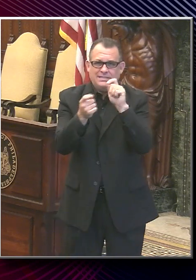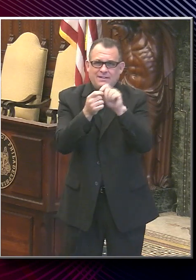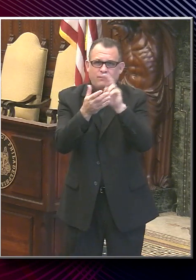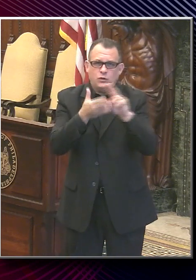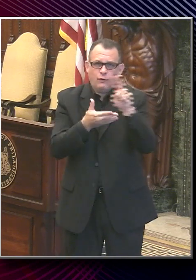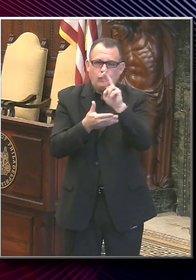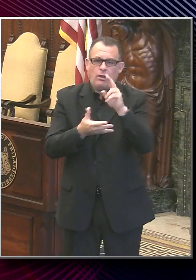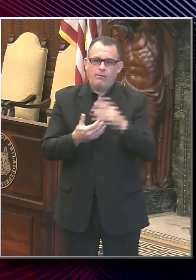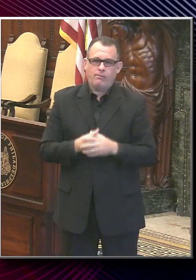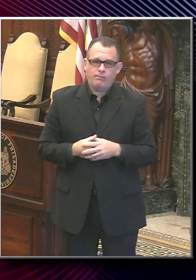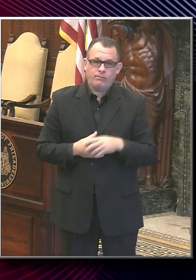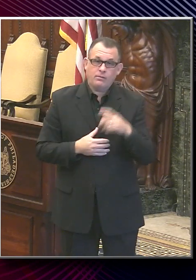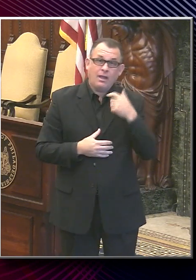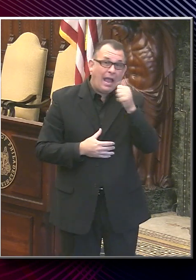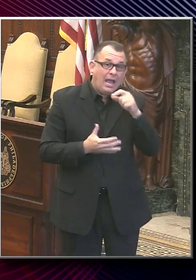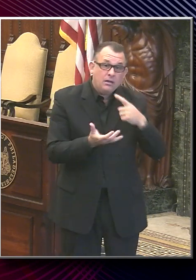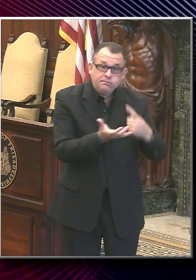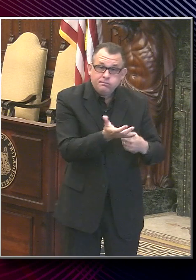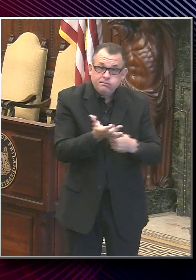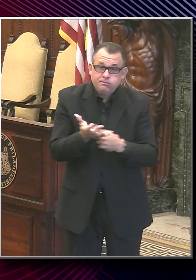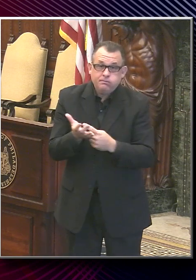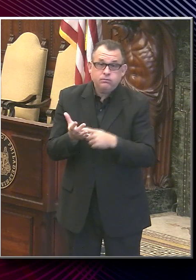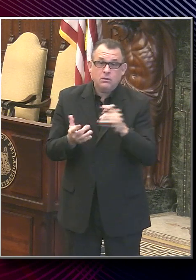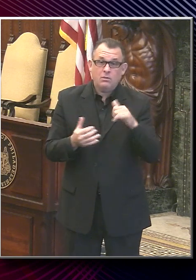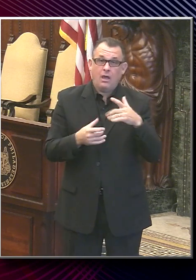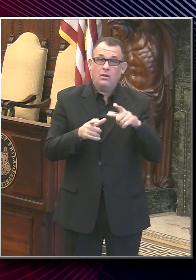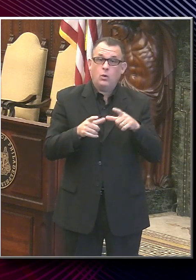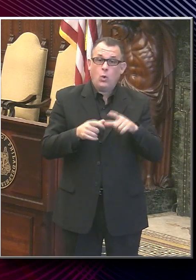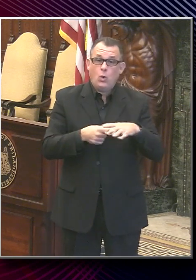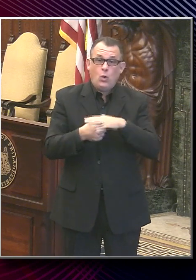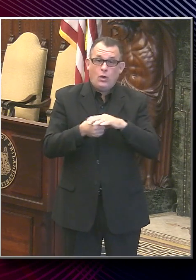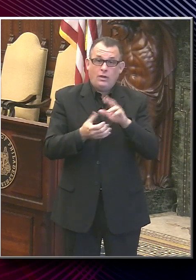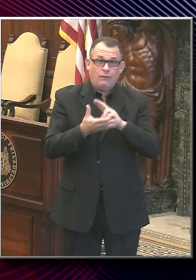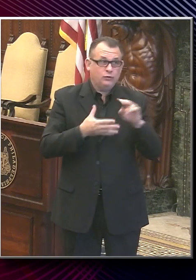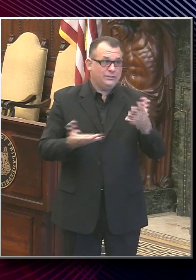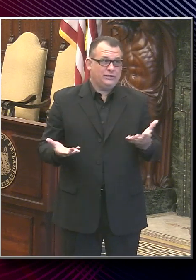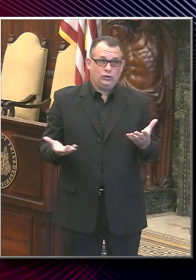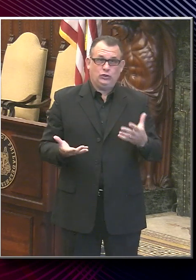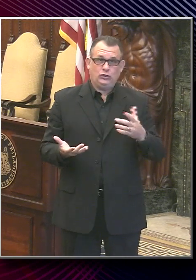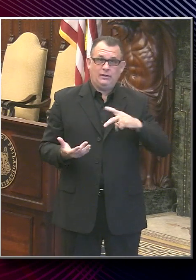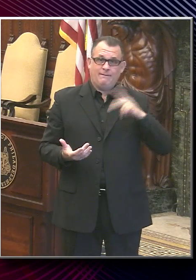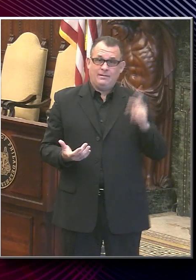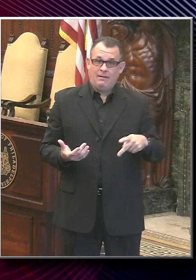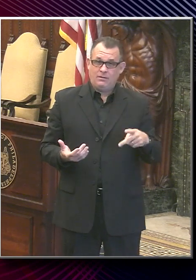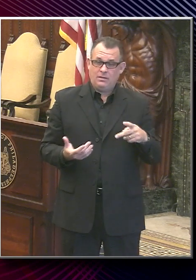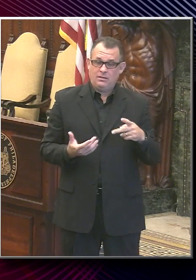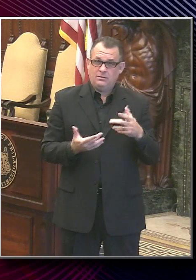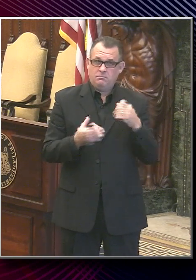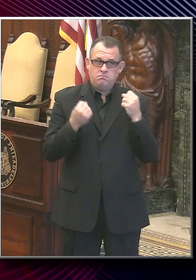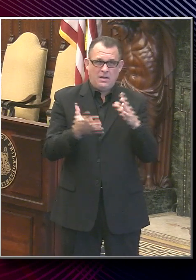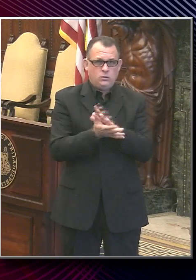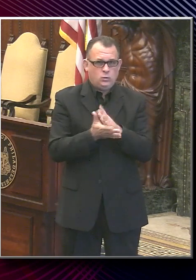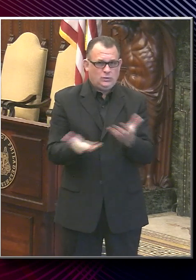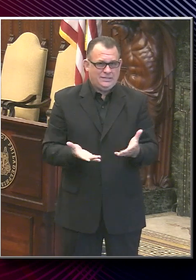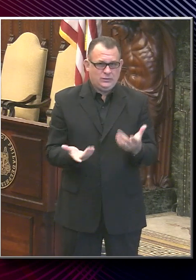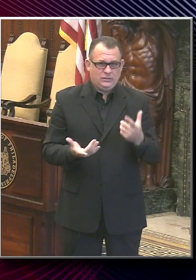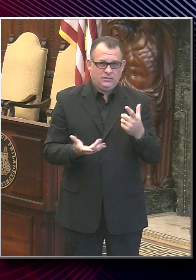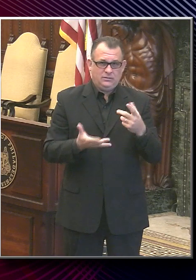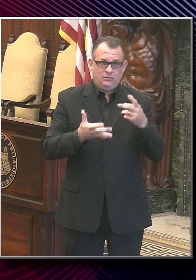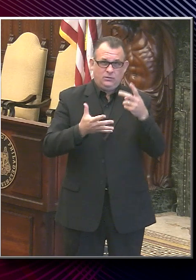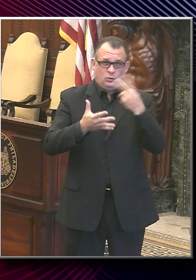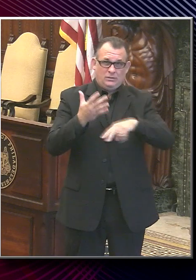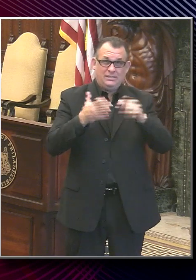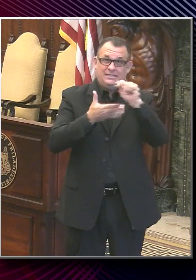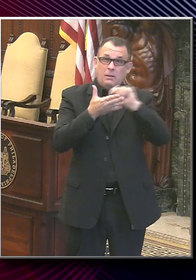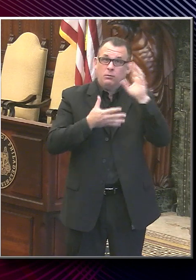Has there been any talk about doing that with any of the local colleges here in Philadelphia? Because in 2 weeks, Temple opens and